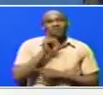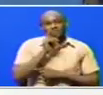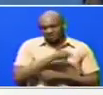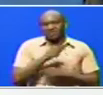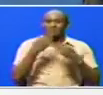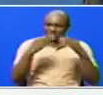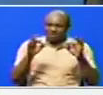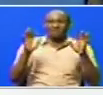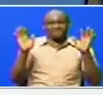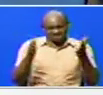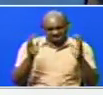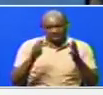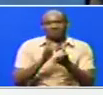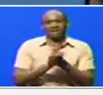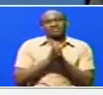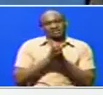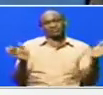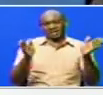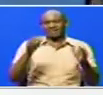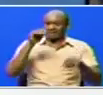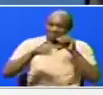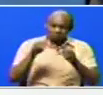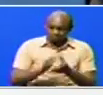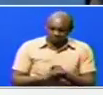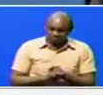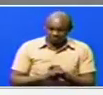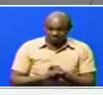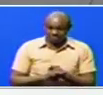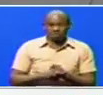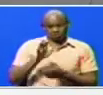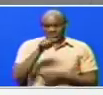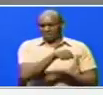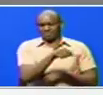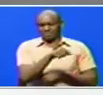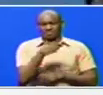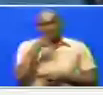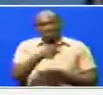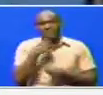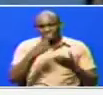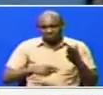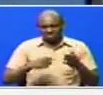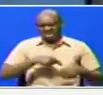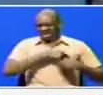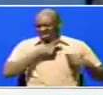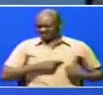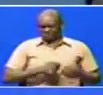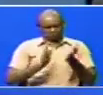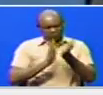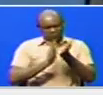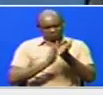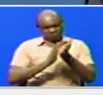free, fair, and transparent election. And to them, my heartiest